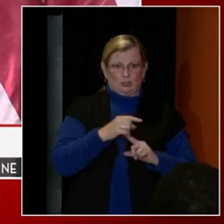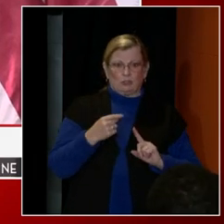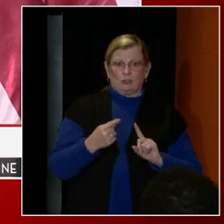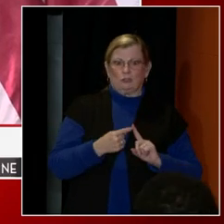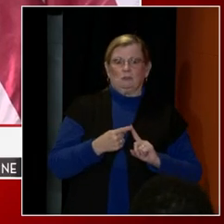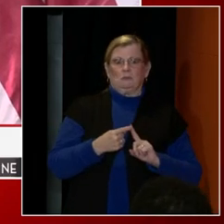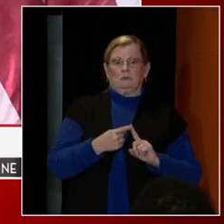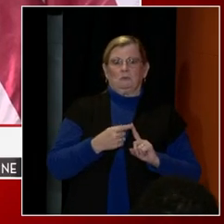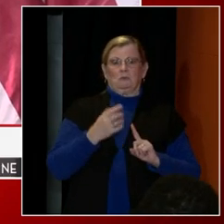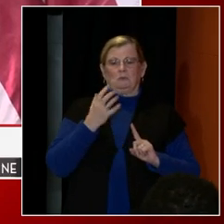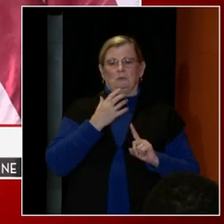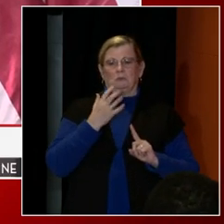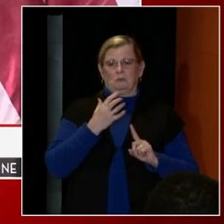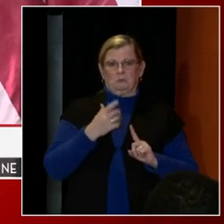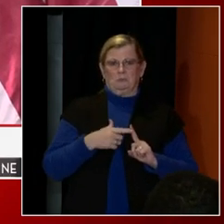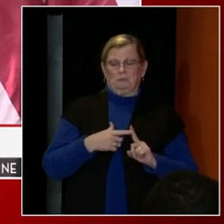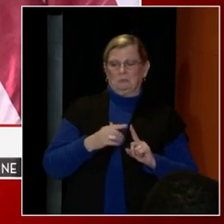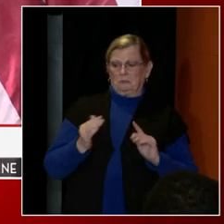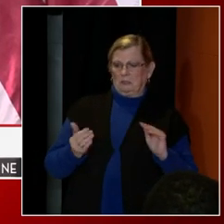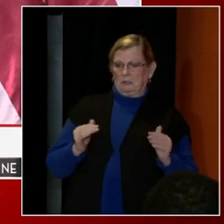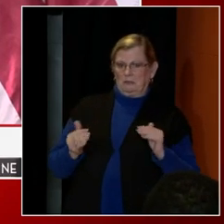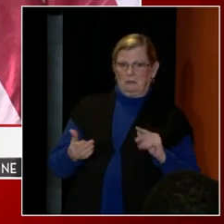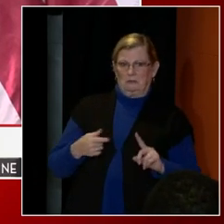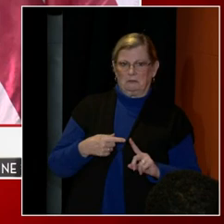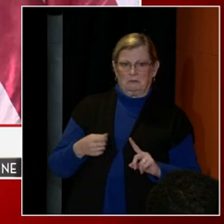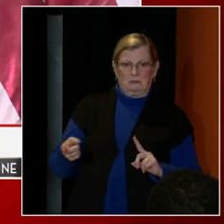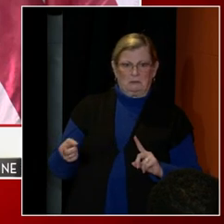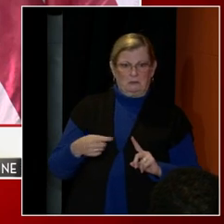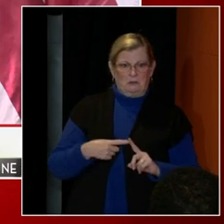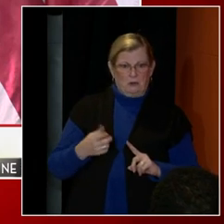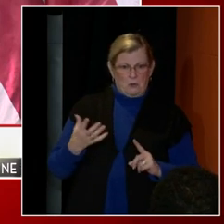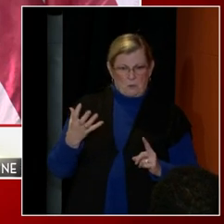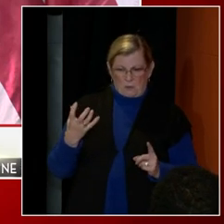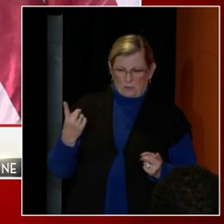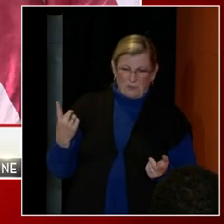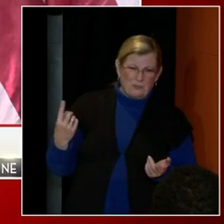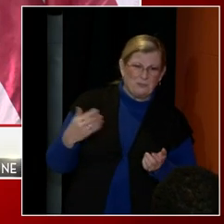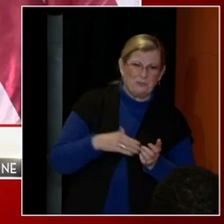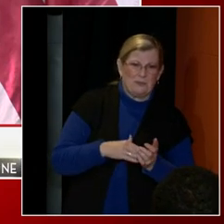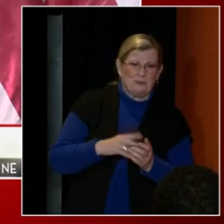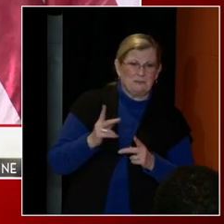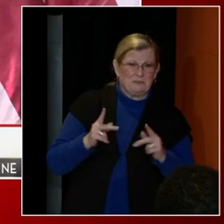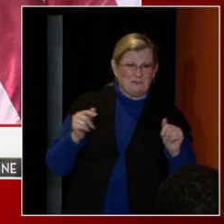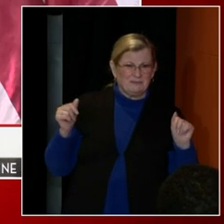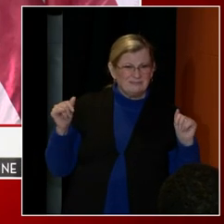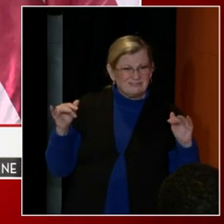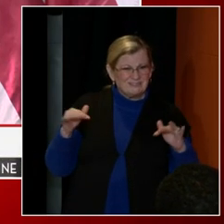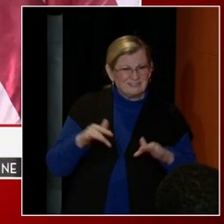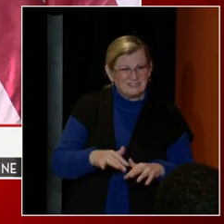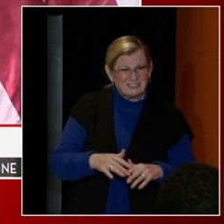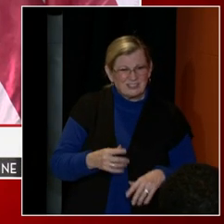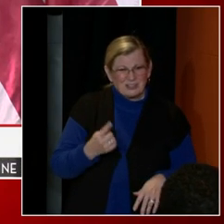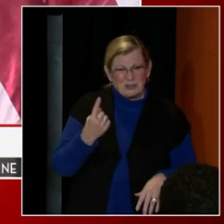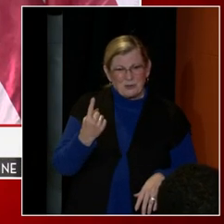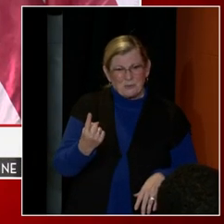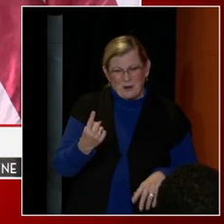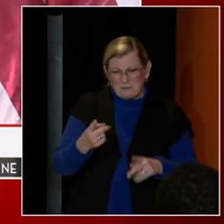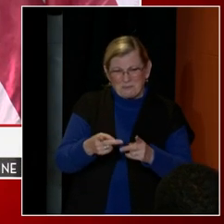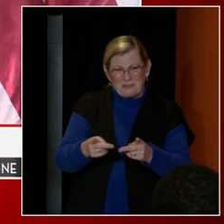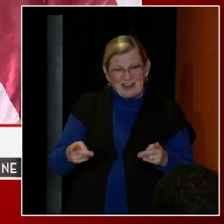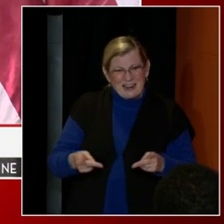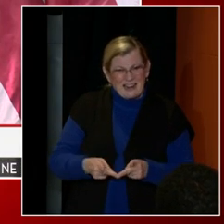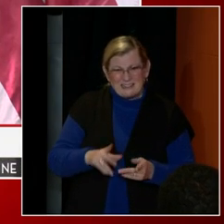seemingly is seeking to have at least 1,000 or more people in a venue. We don't think that's a good idea, and we're